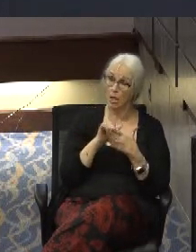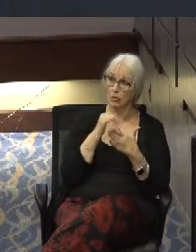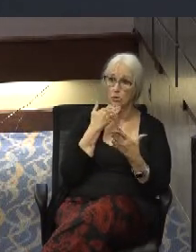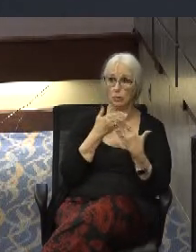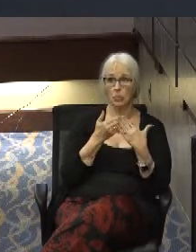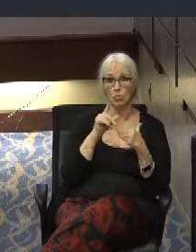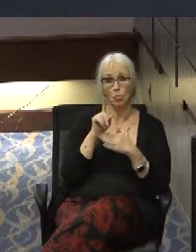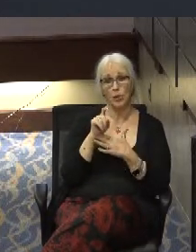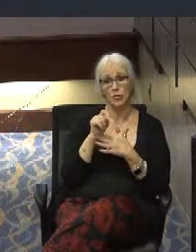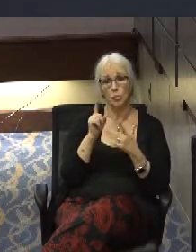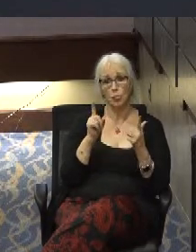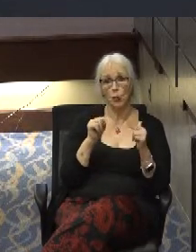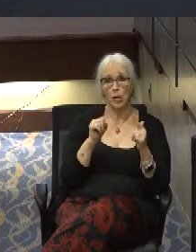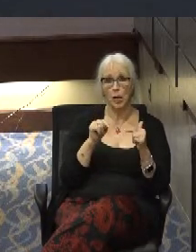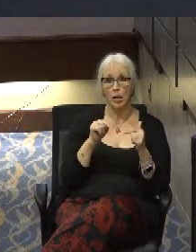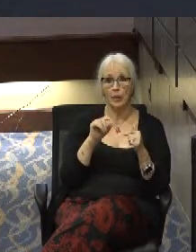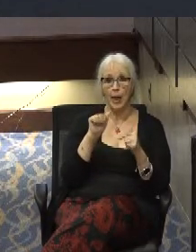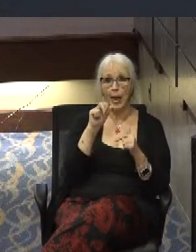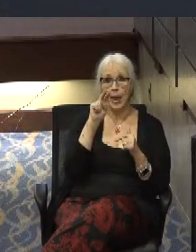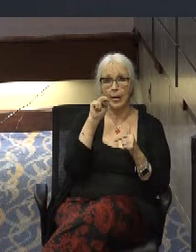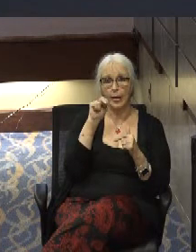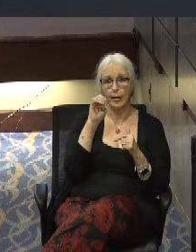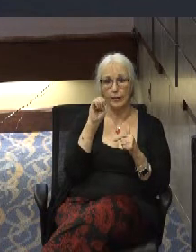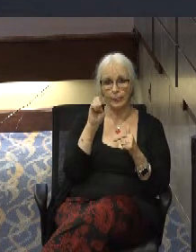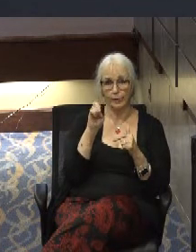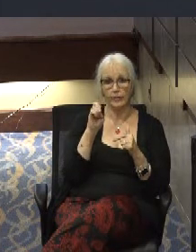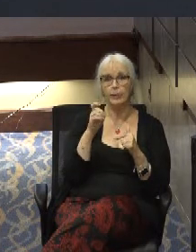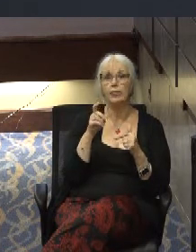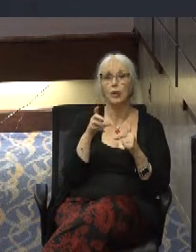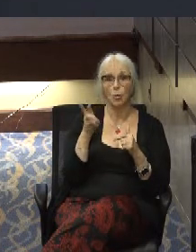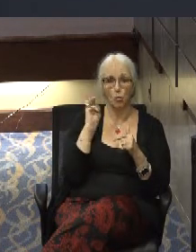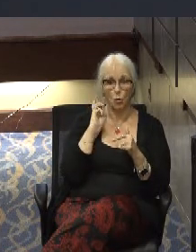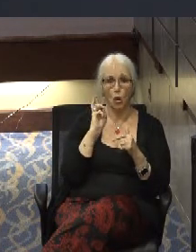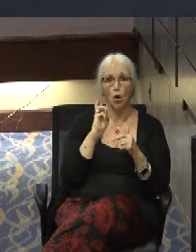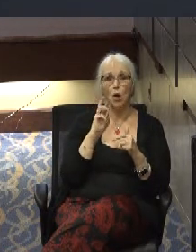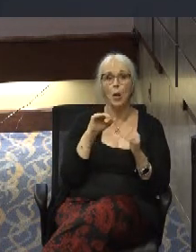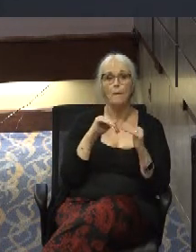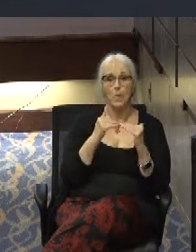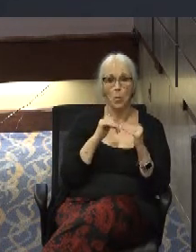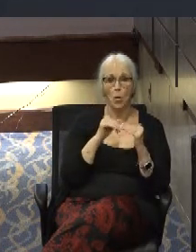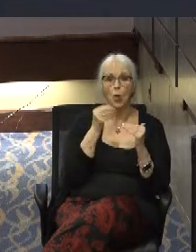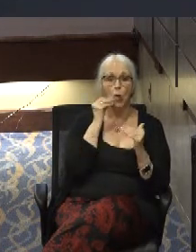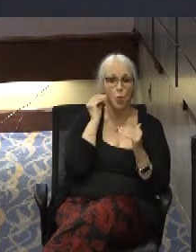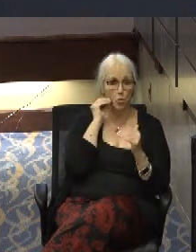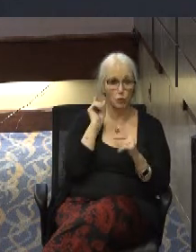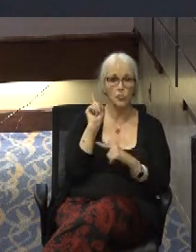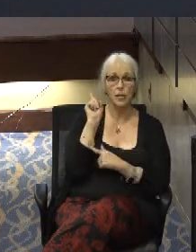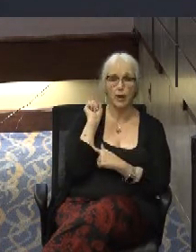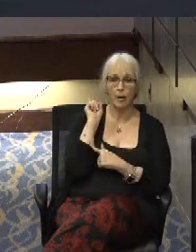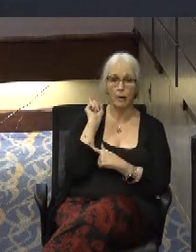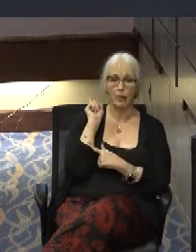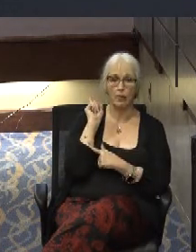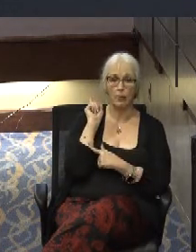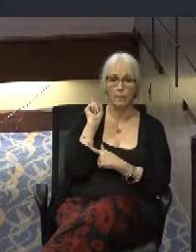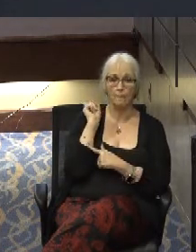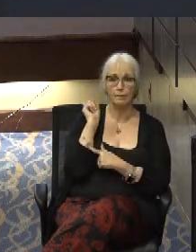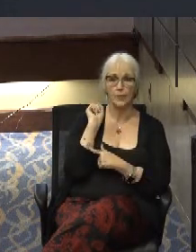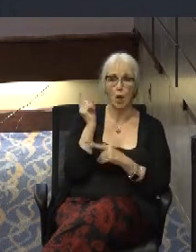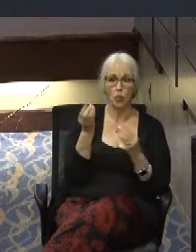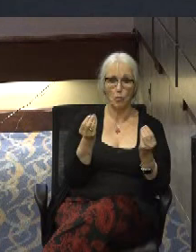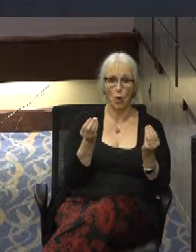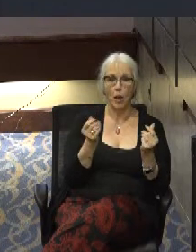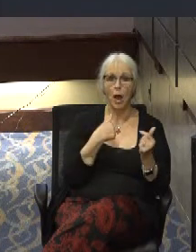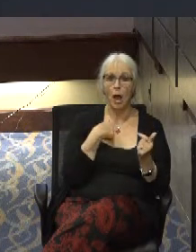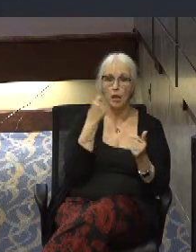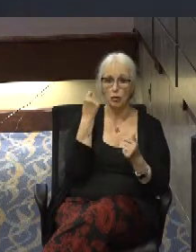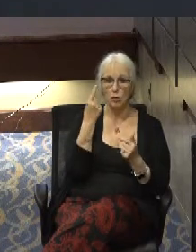when this property was annexed, there were mobile homes on the property. It's my understanding that